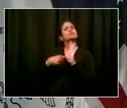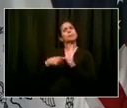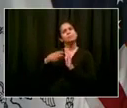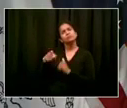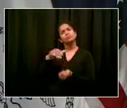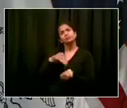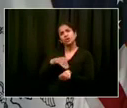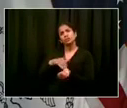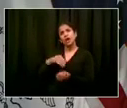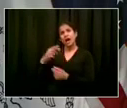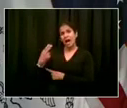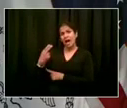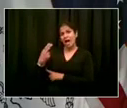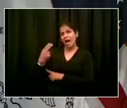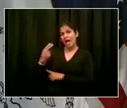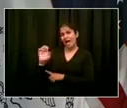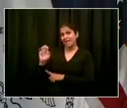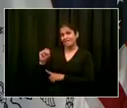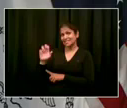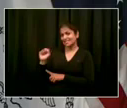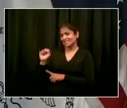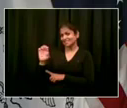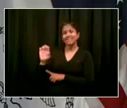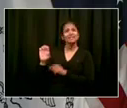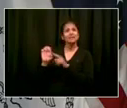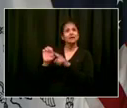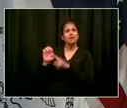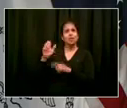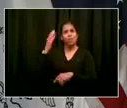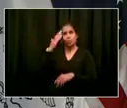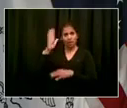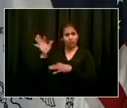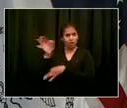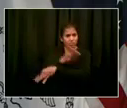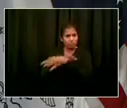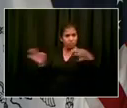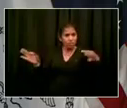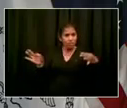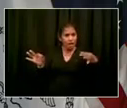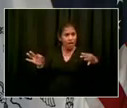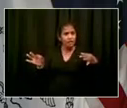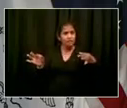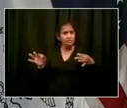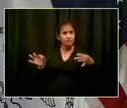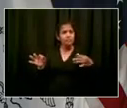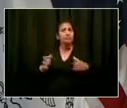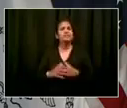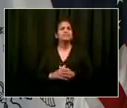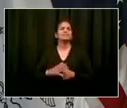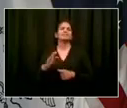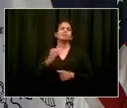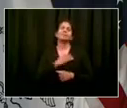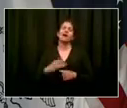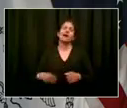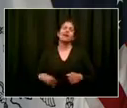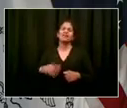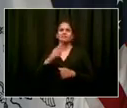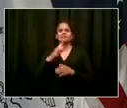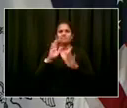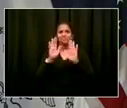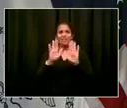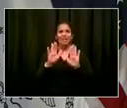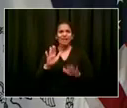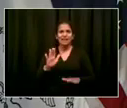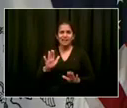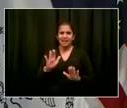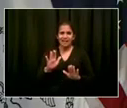of fleeing your administration and Katie, I think you're leading the witness, Katie. No, of course